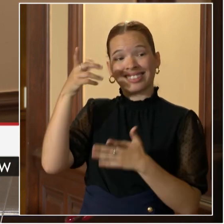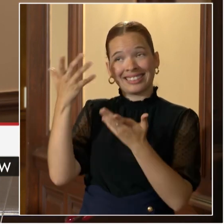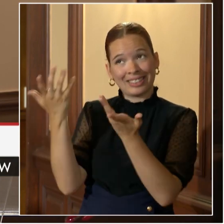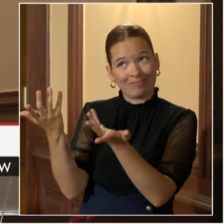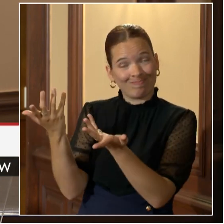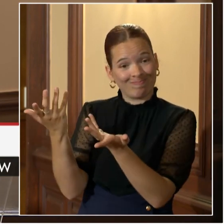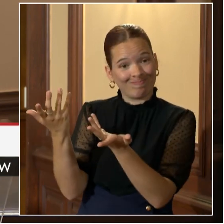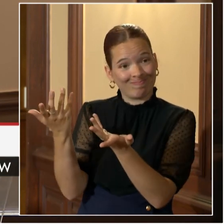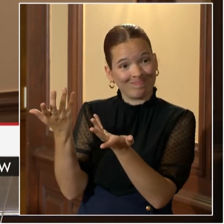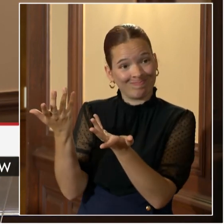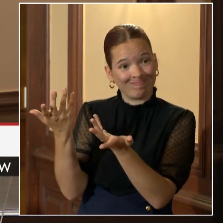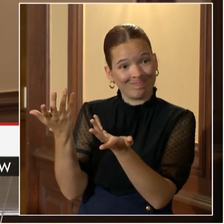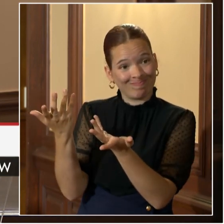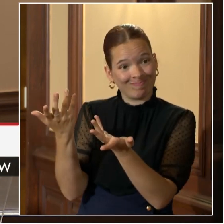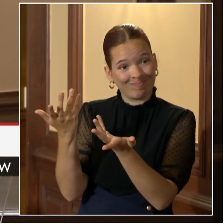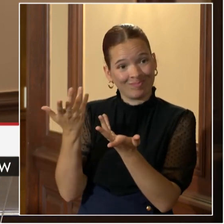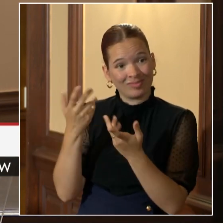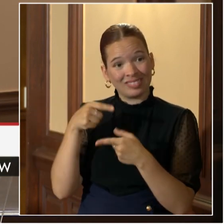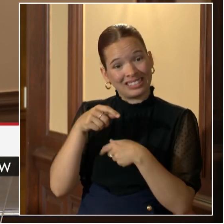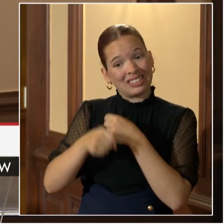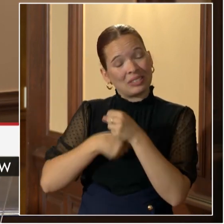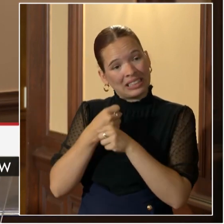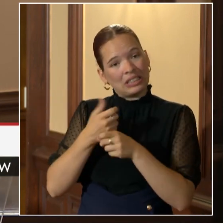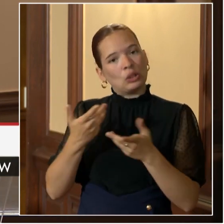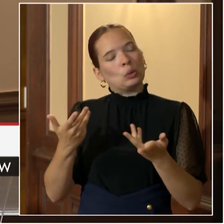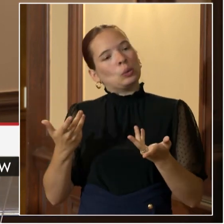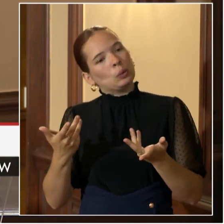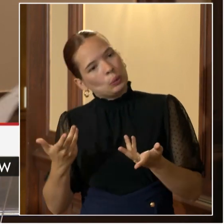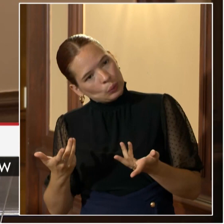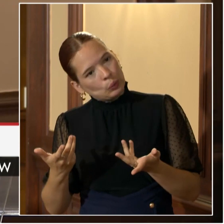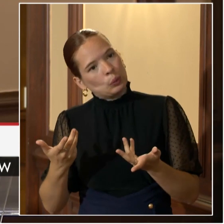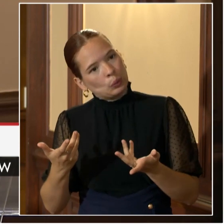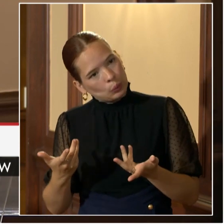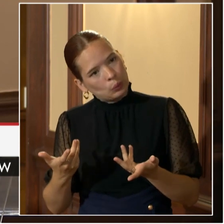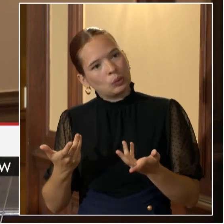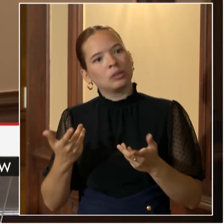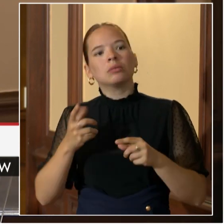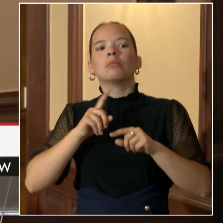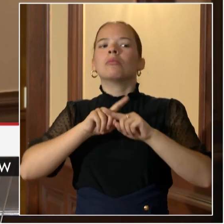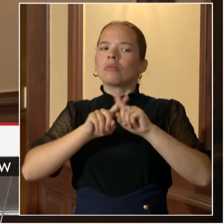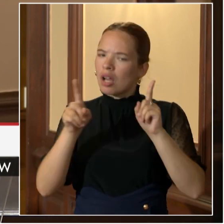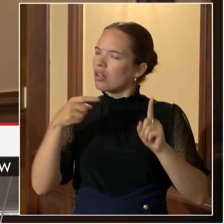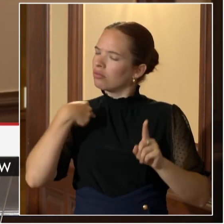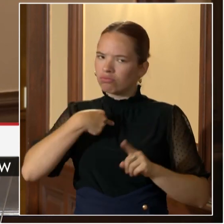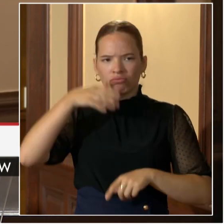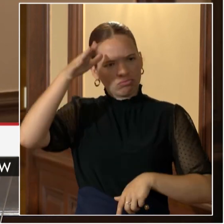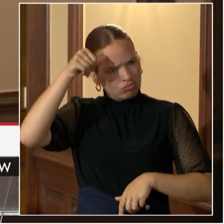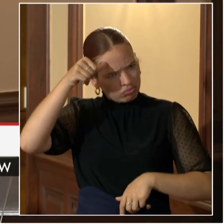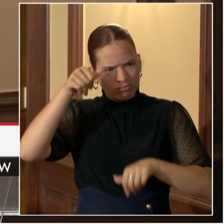But, as I said, we will continue. We are not going to quit.